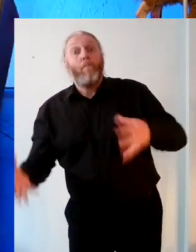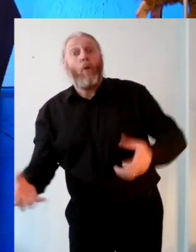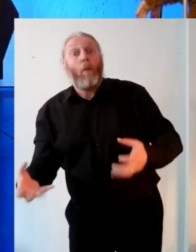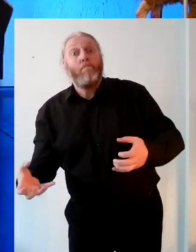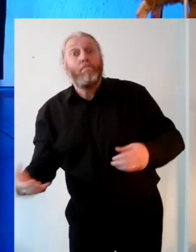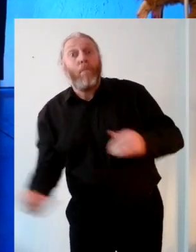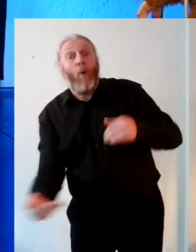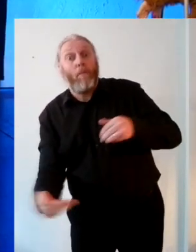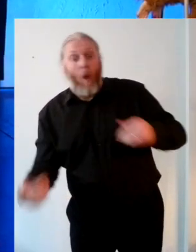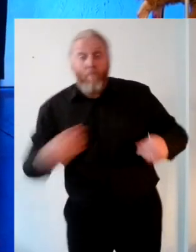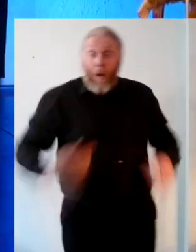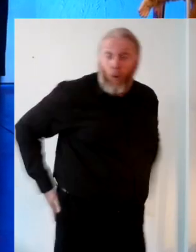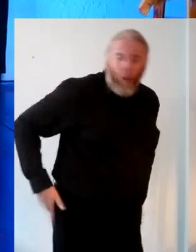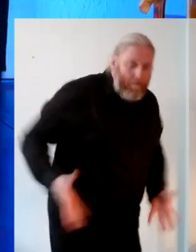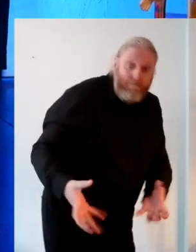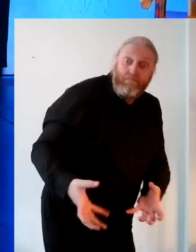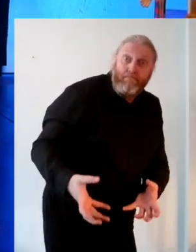It's on the bottom. So, on my bottom.